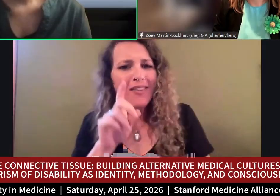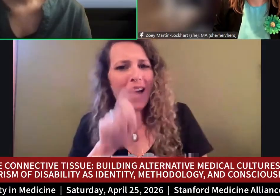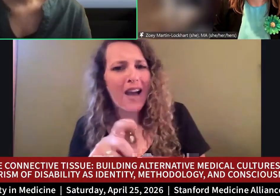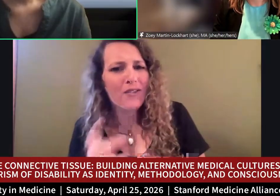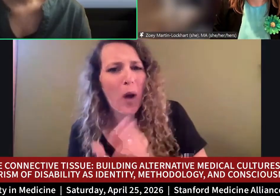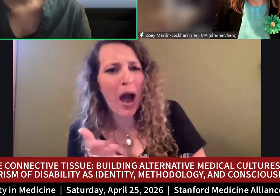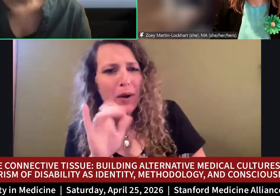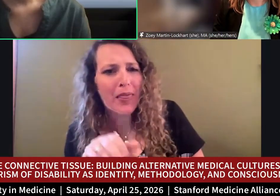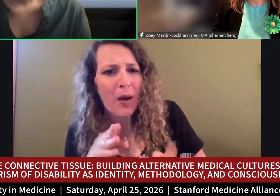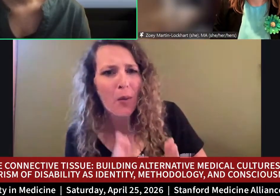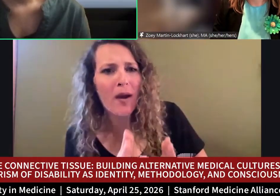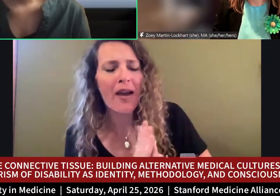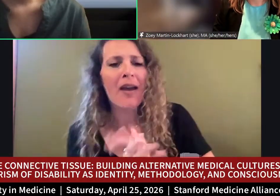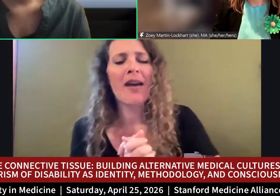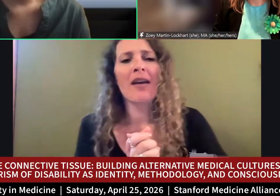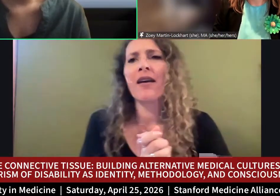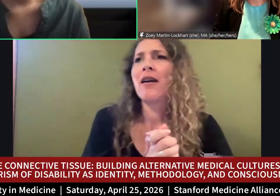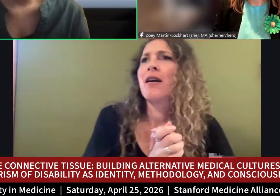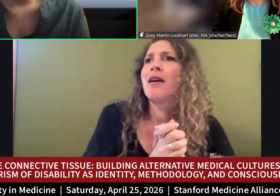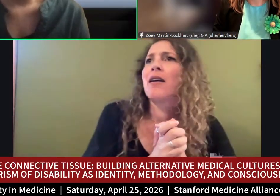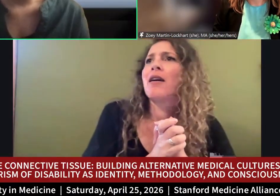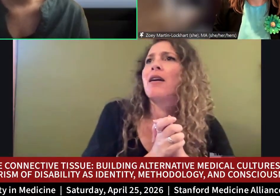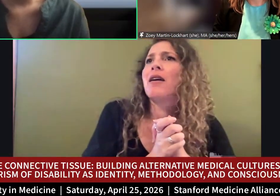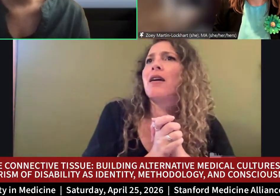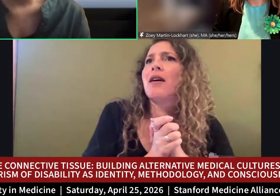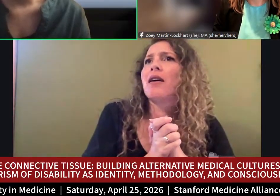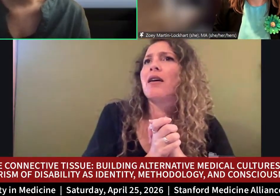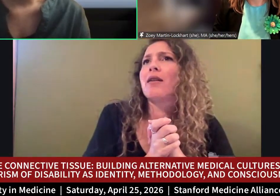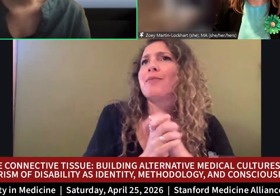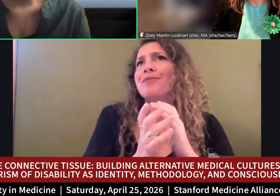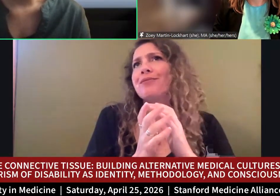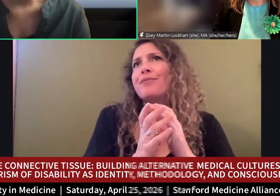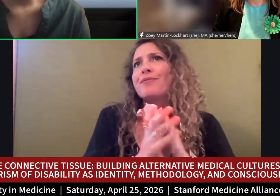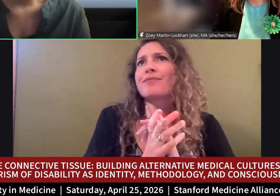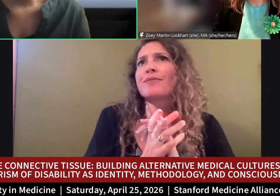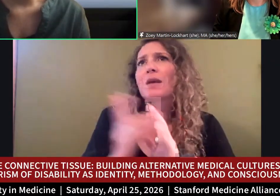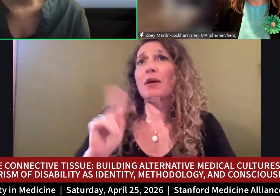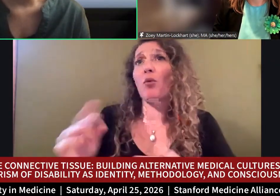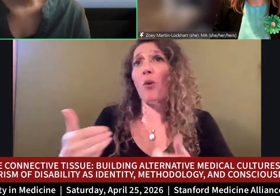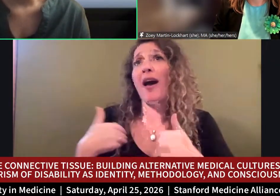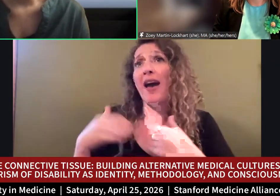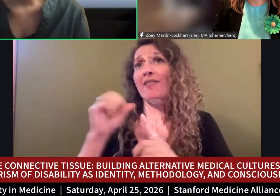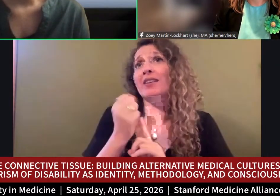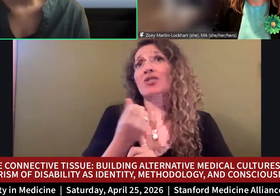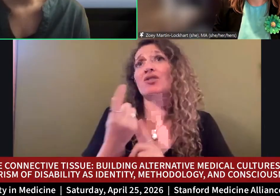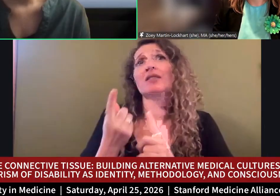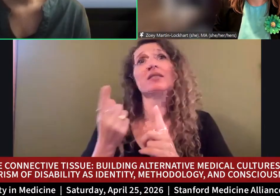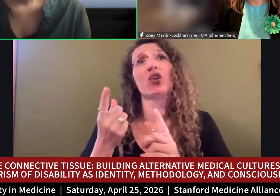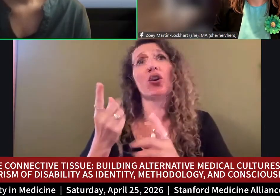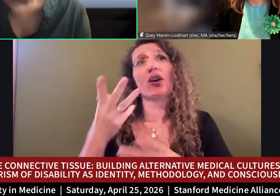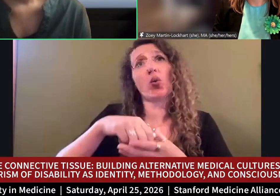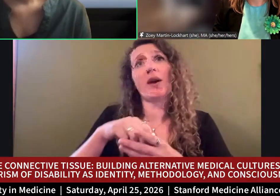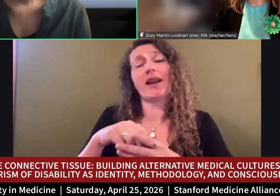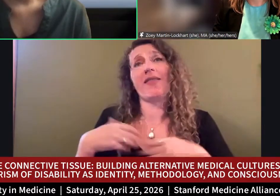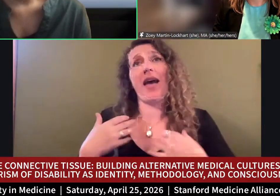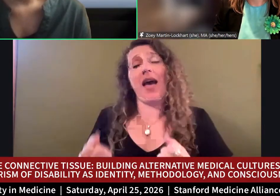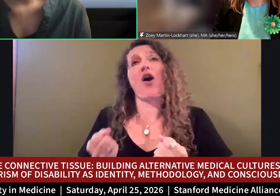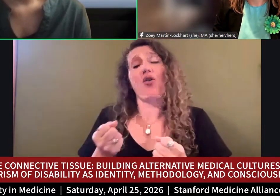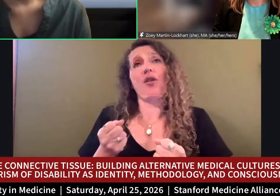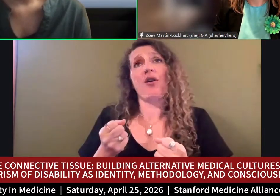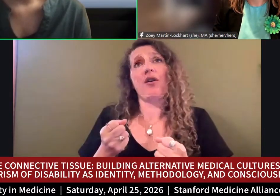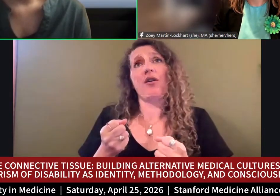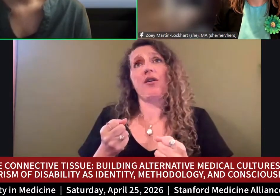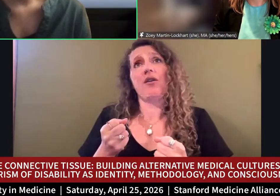I have a feeling that those who might have these conditions and are in the health professions, I wonder if they're